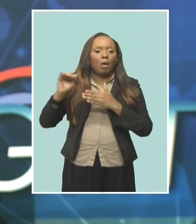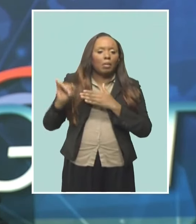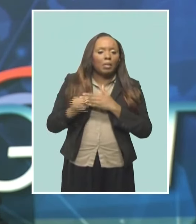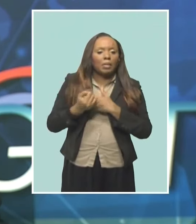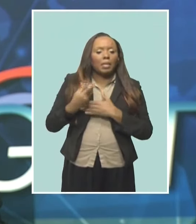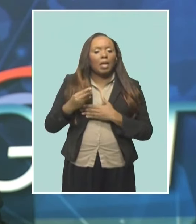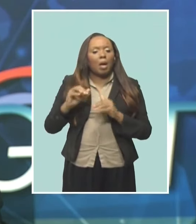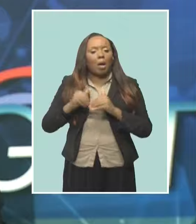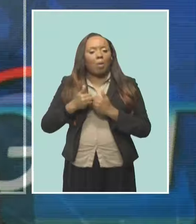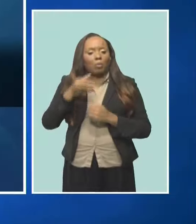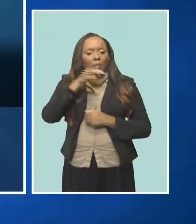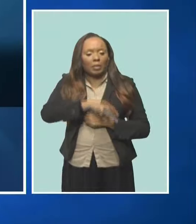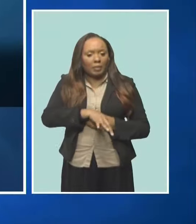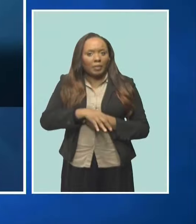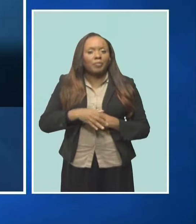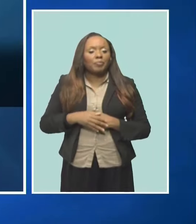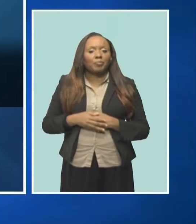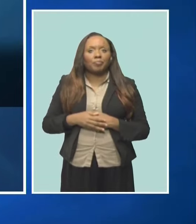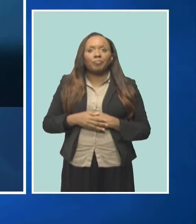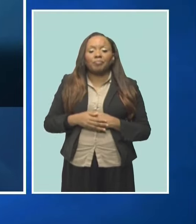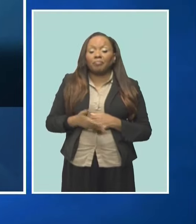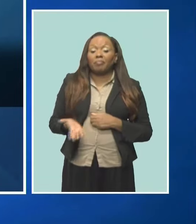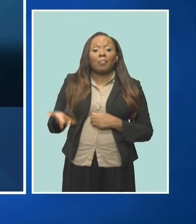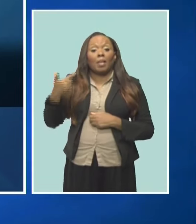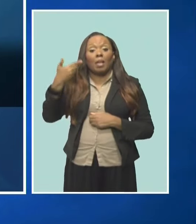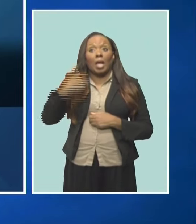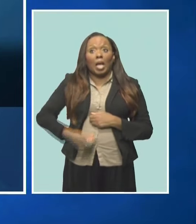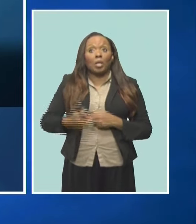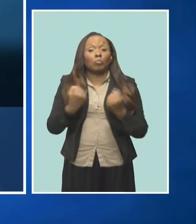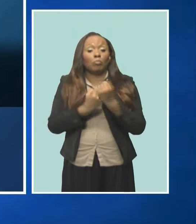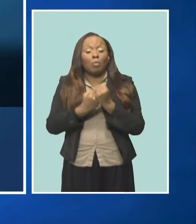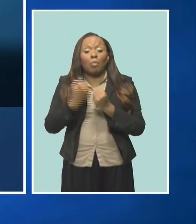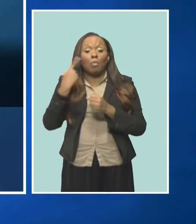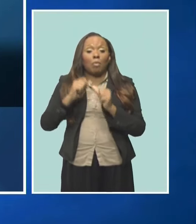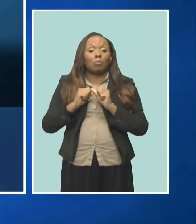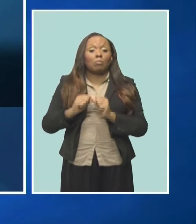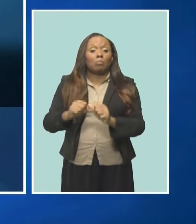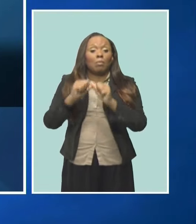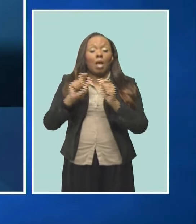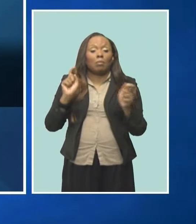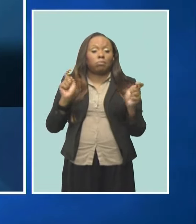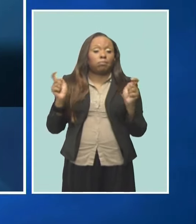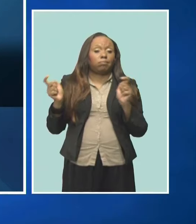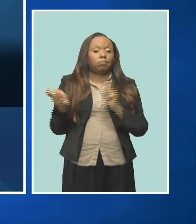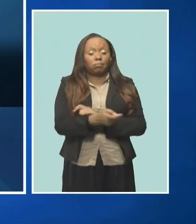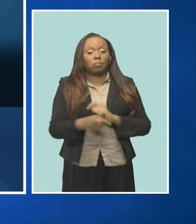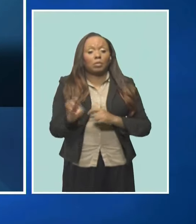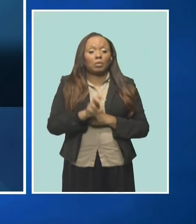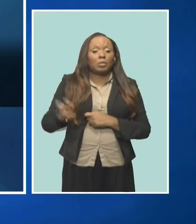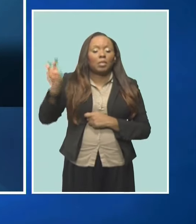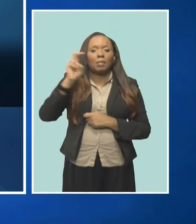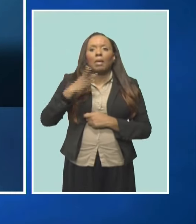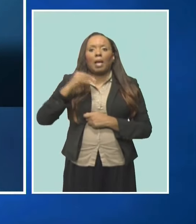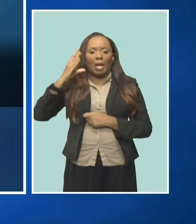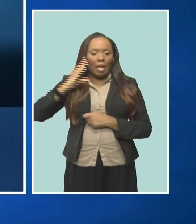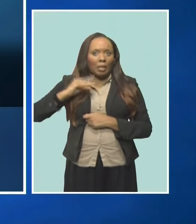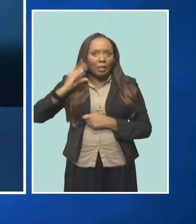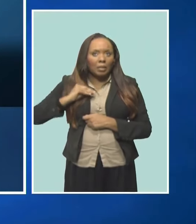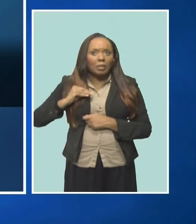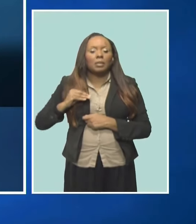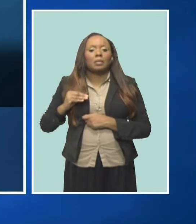whole. I am dedicated to advocating for the continuous evolution of tourism products and experiences